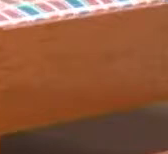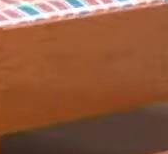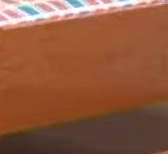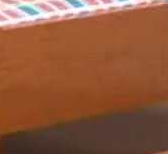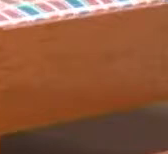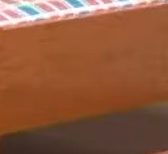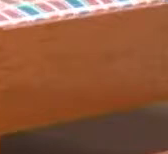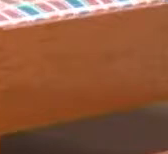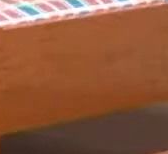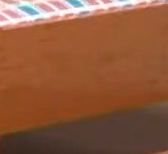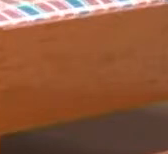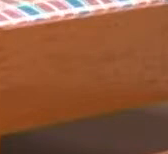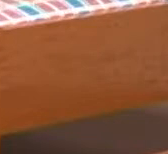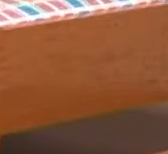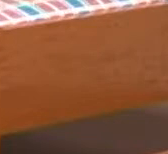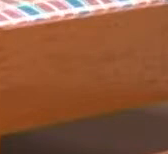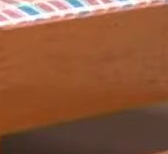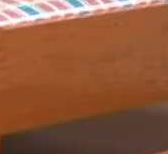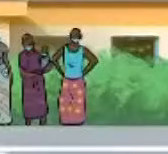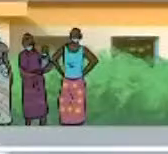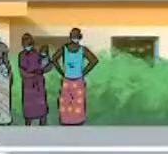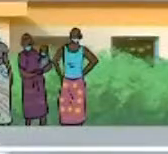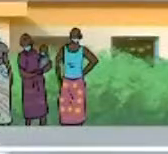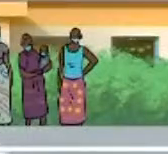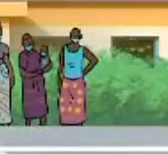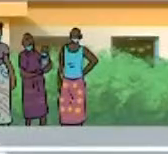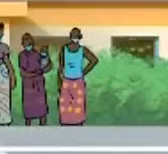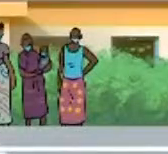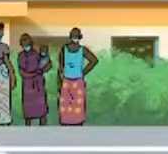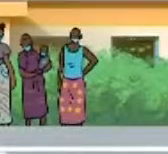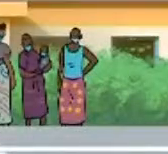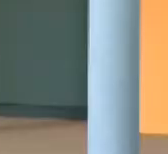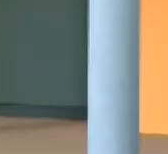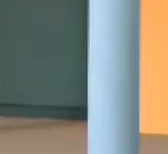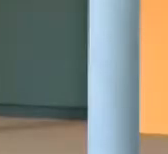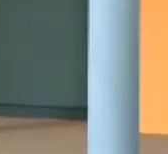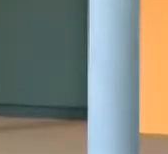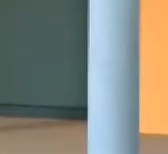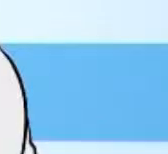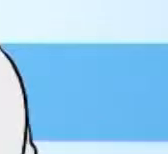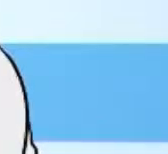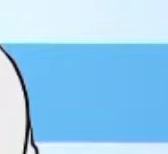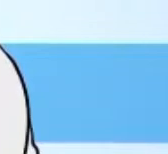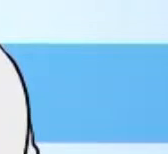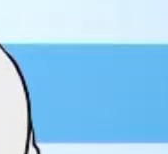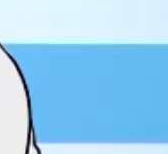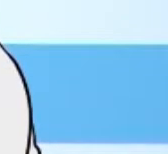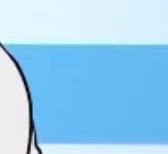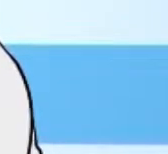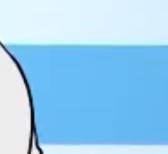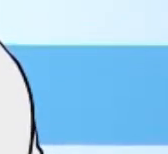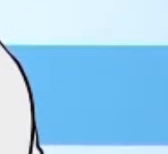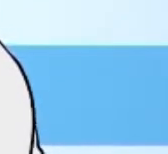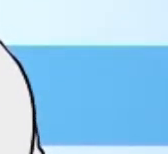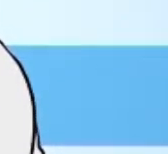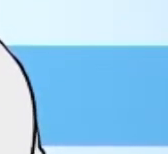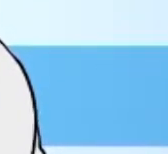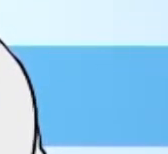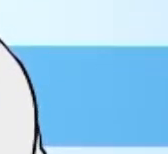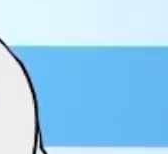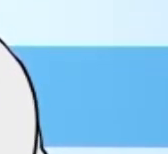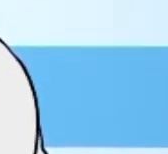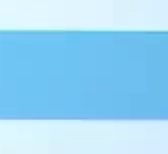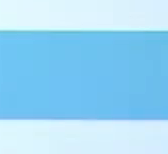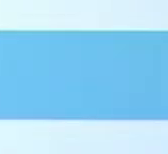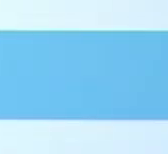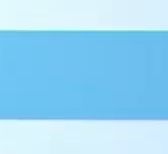jingi, kutetemeka, kuumwa na viungo na uchovu. Alikimbizwa hospitali ya umma ambako sheria za COVID-19 uzingatiwa na ni salama kwa